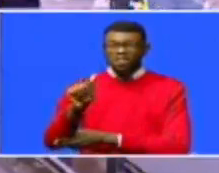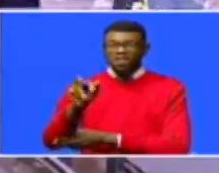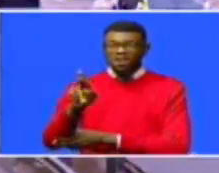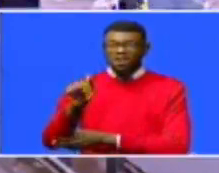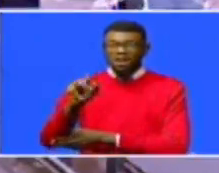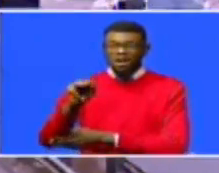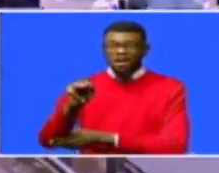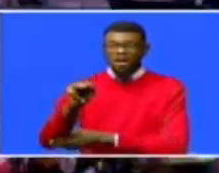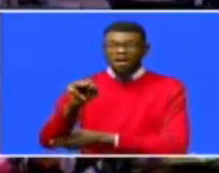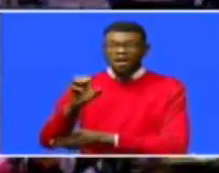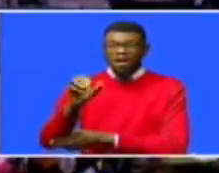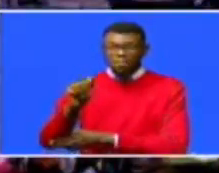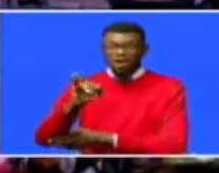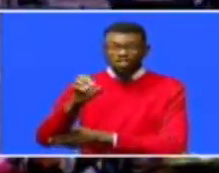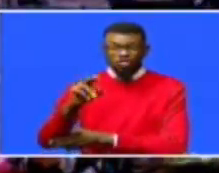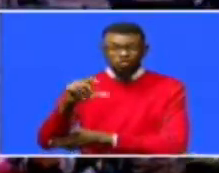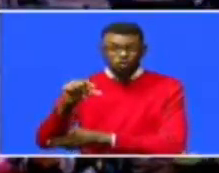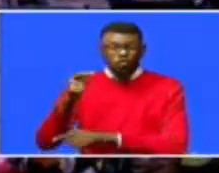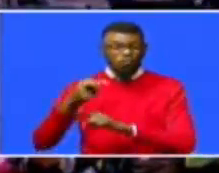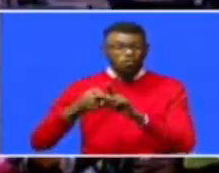northeastern Uganda.